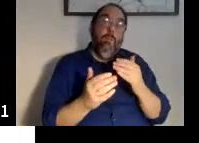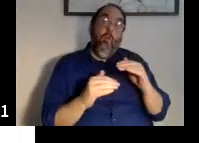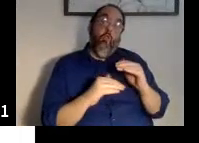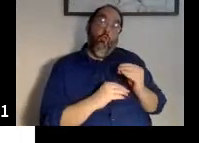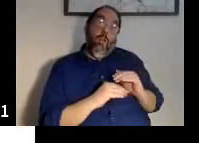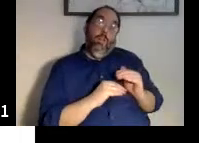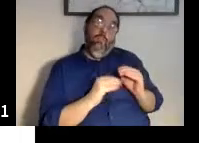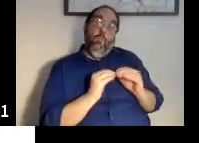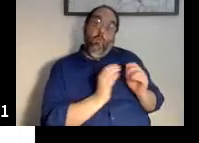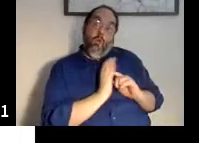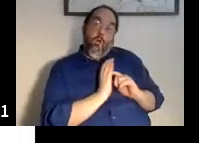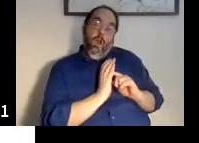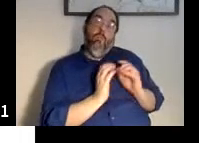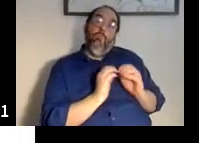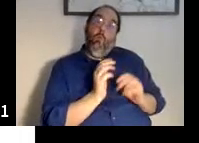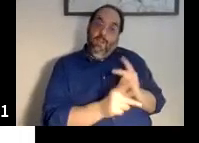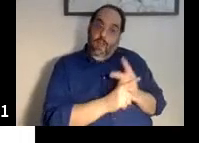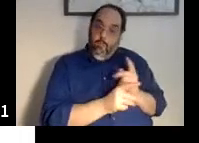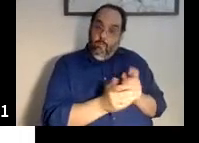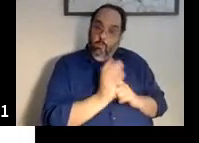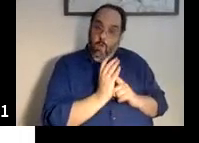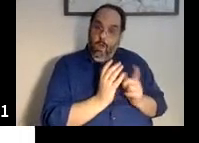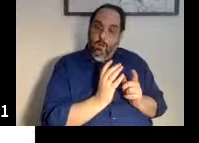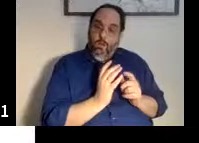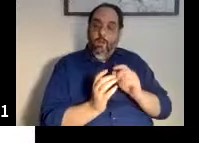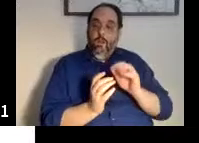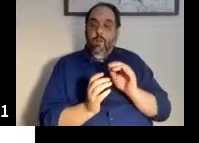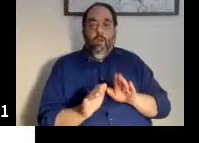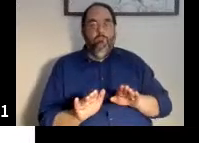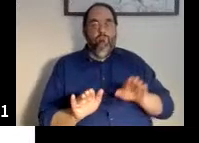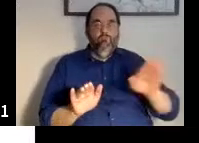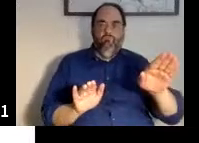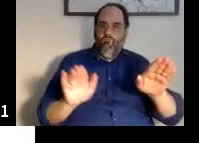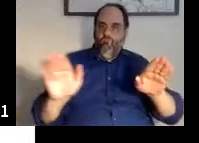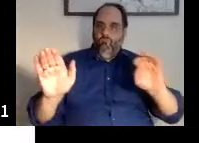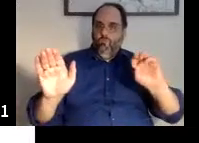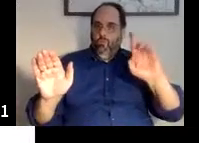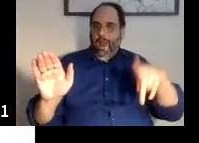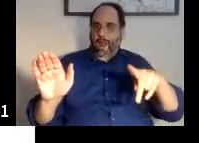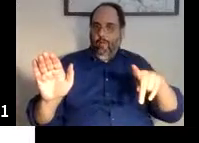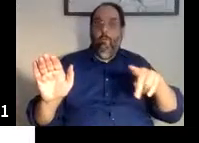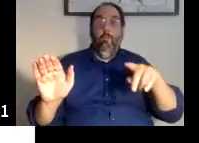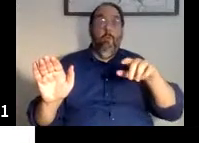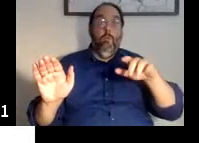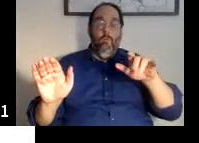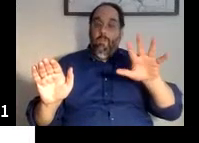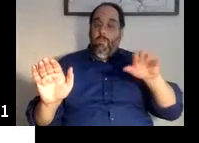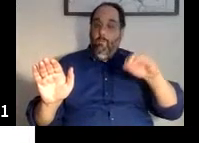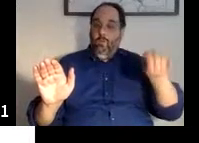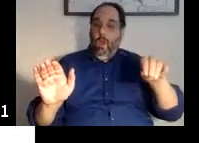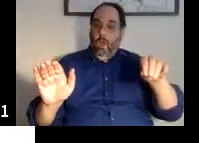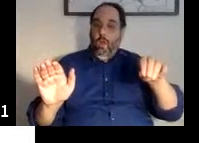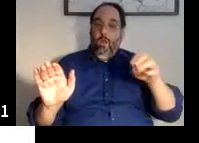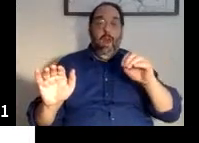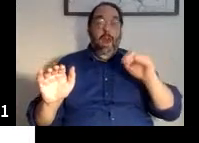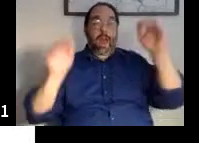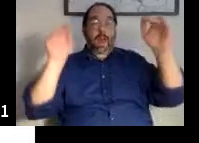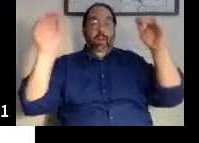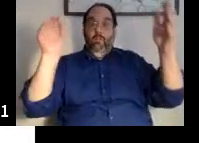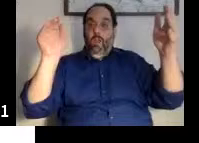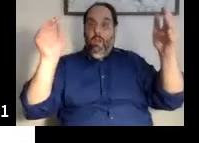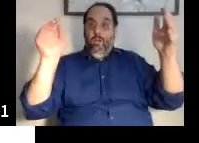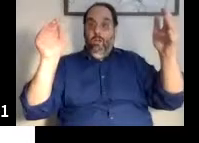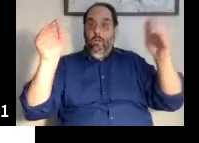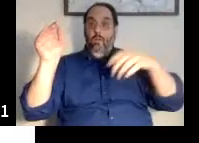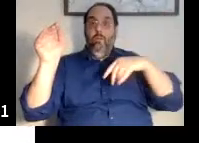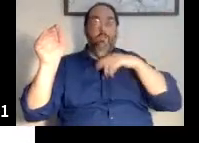even additional types at ground level. So if I ramp or if you ramp in your play area 50% of your elevated play components, you do not have